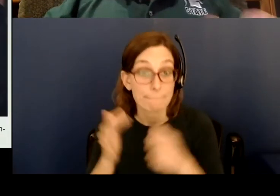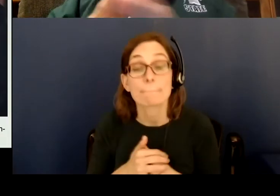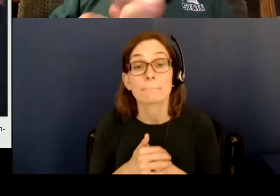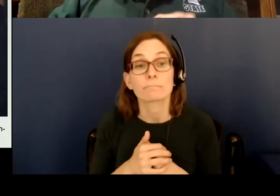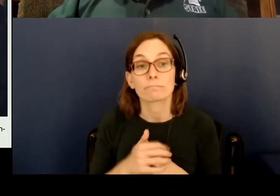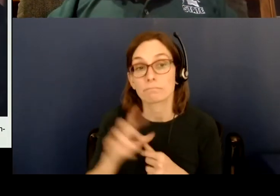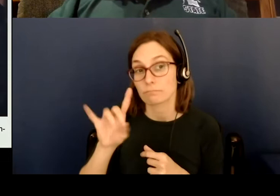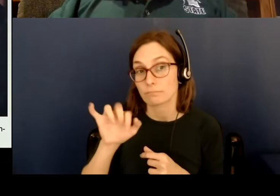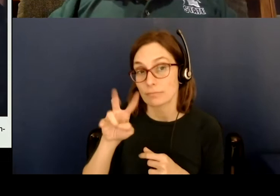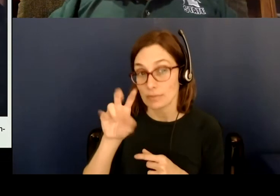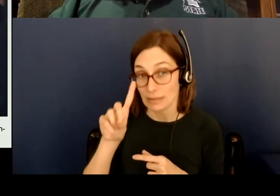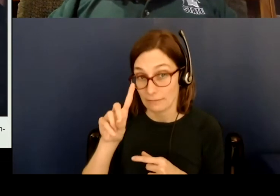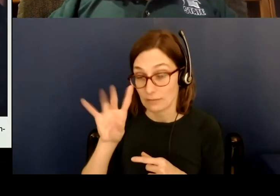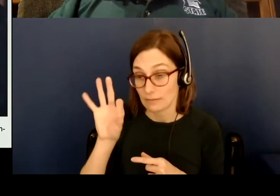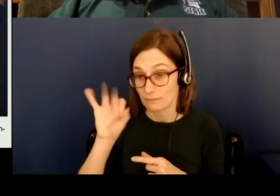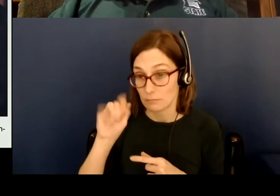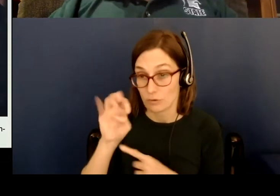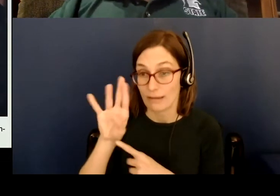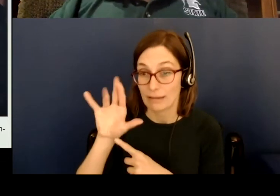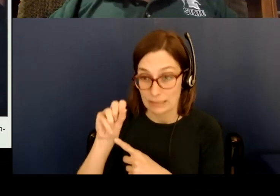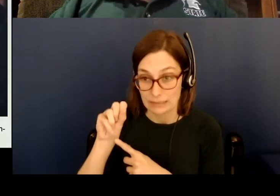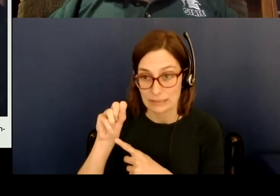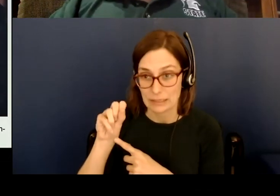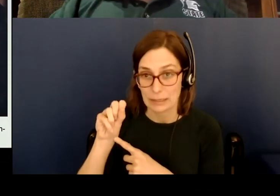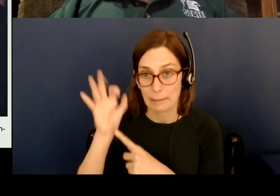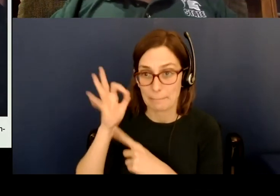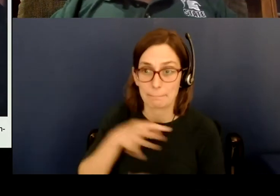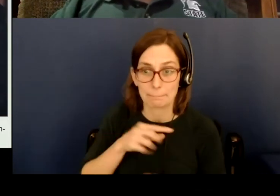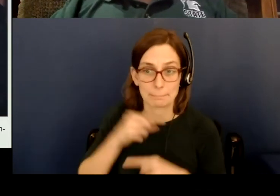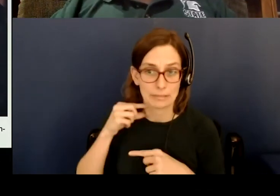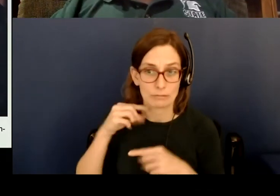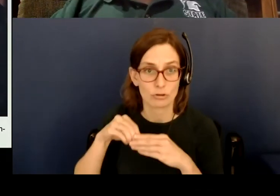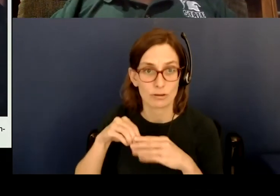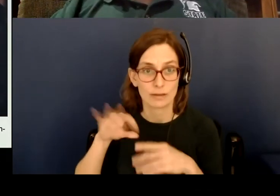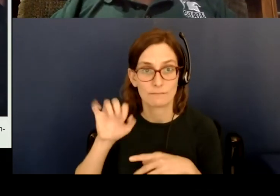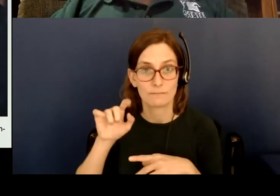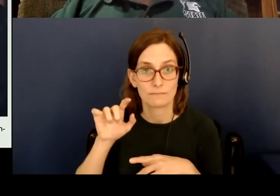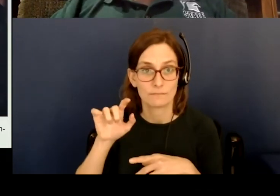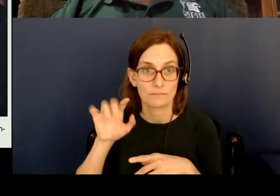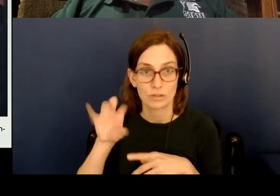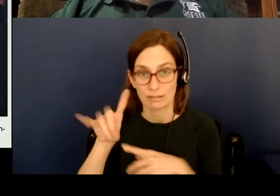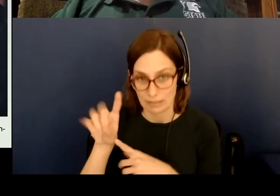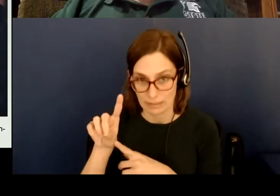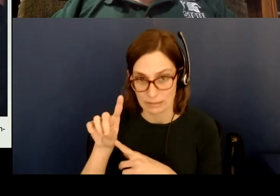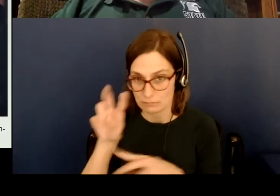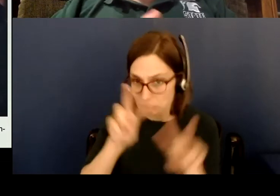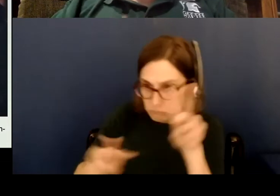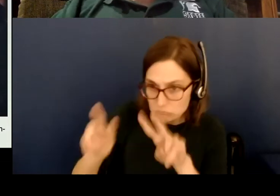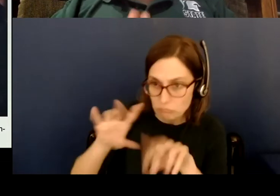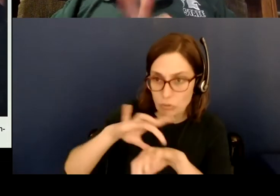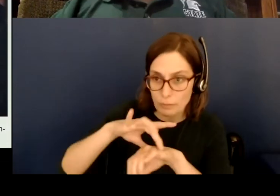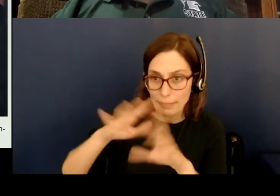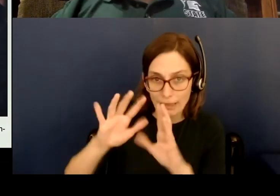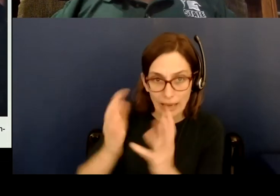David Fabricius was a minister in Friesland. And in 1596, he was making observations of a planet, and he used